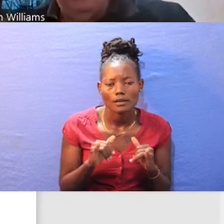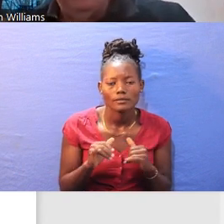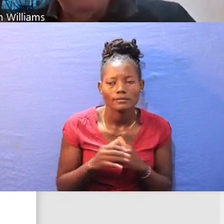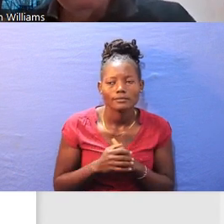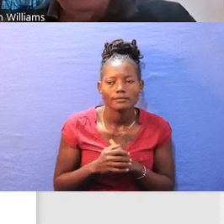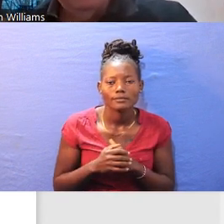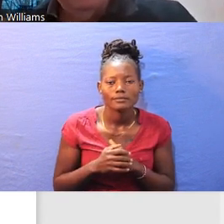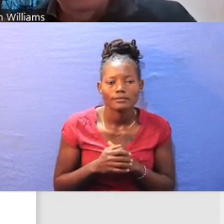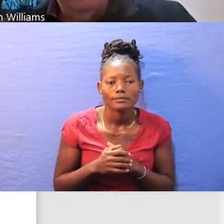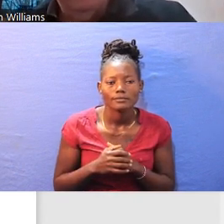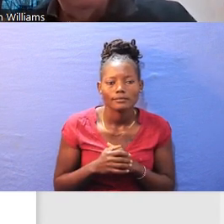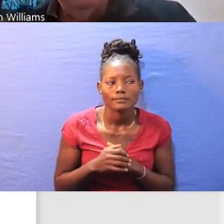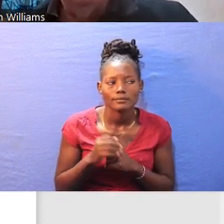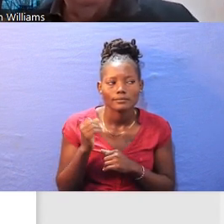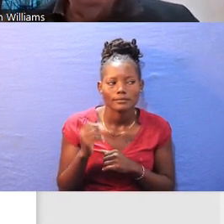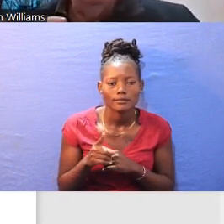you play,